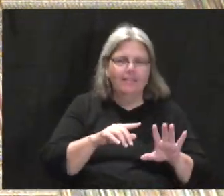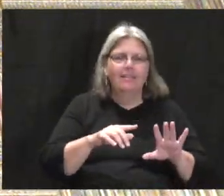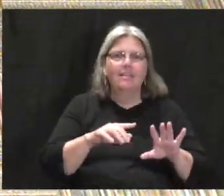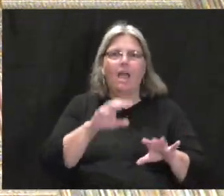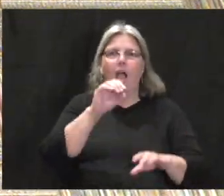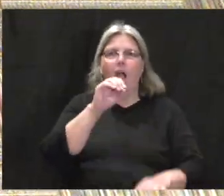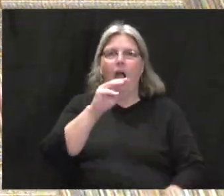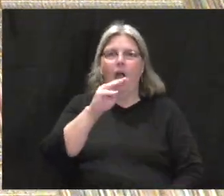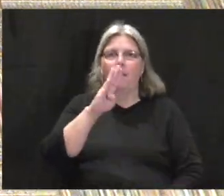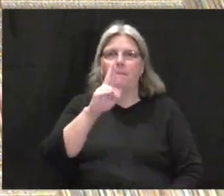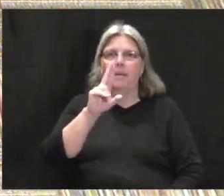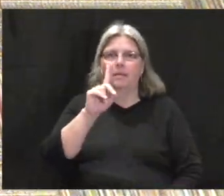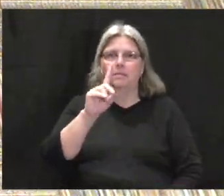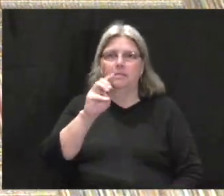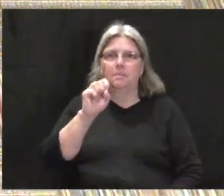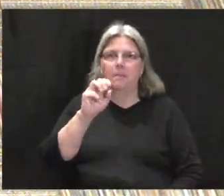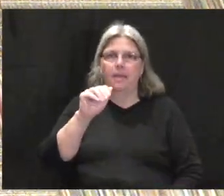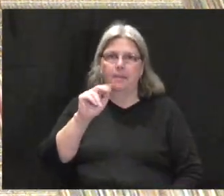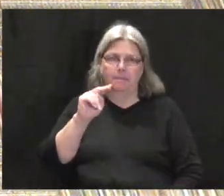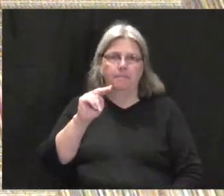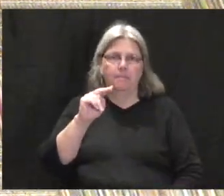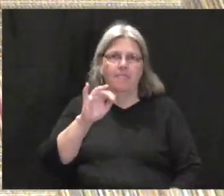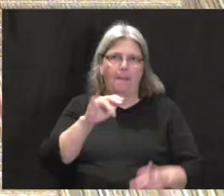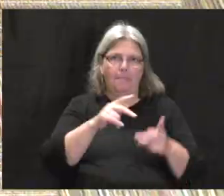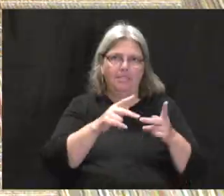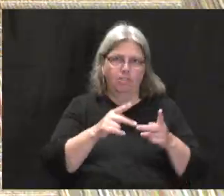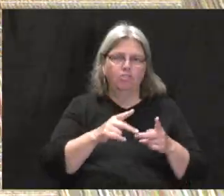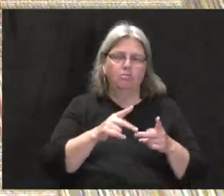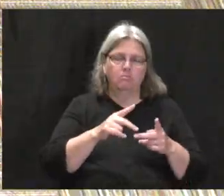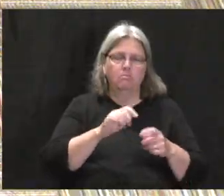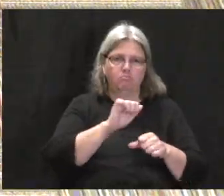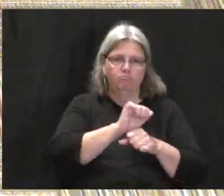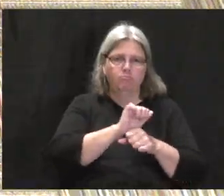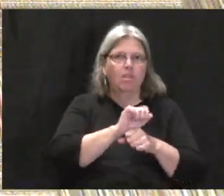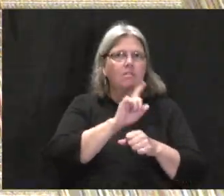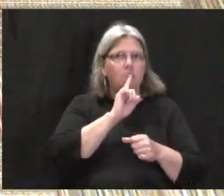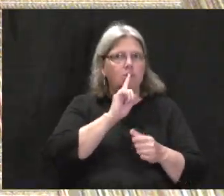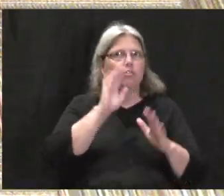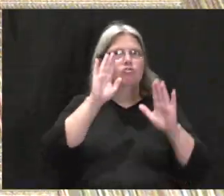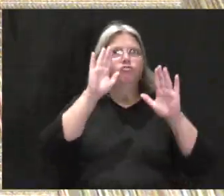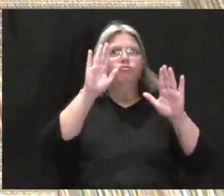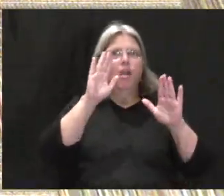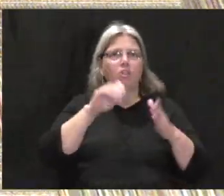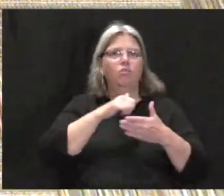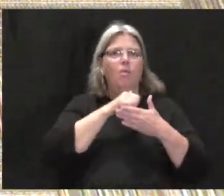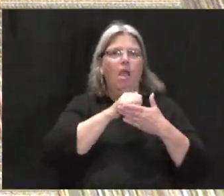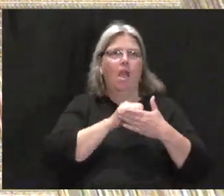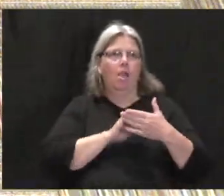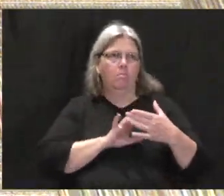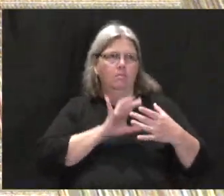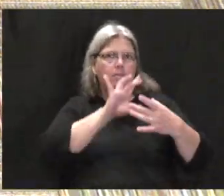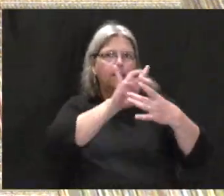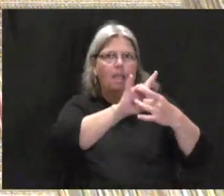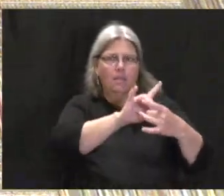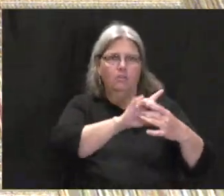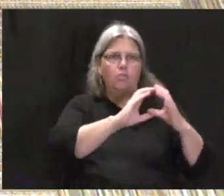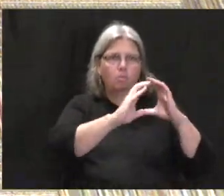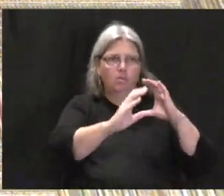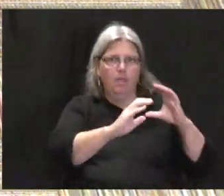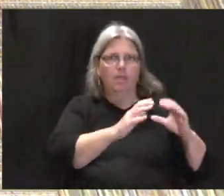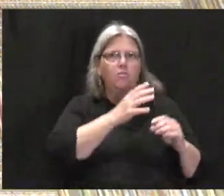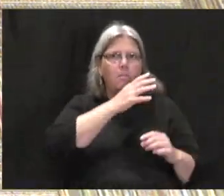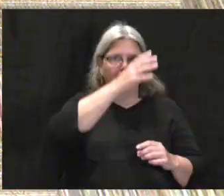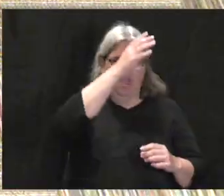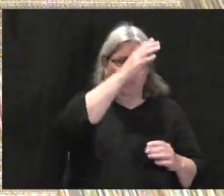Knox County Schools, and Dr. Rassar, was that how I pronounced her name properly? Having a young woman